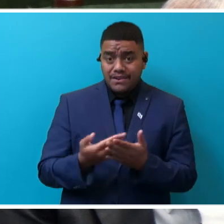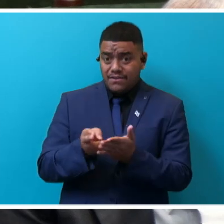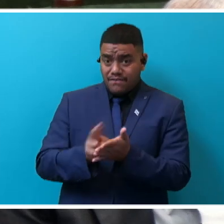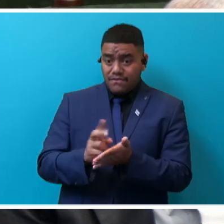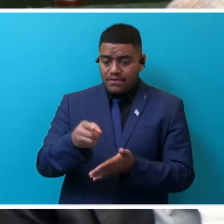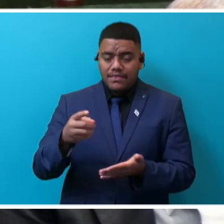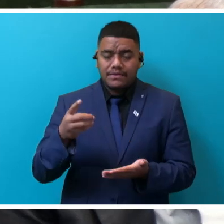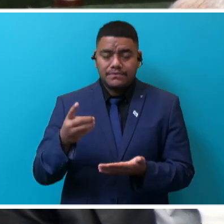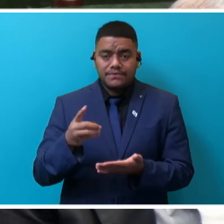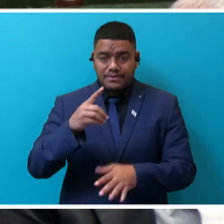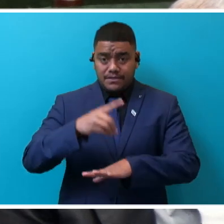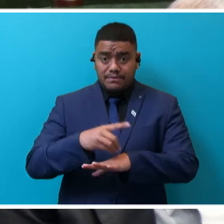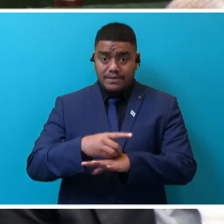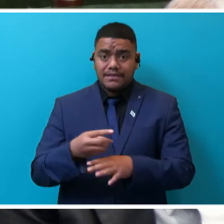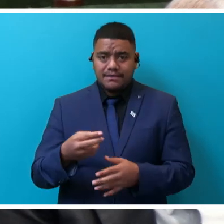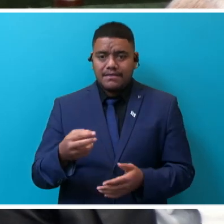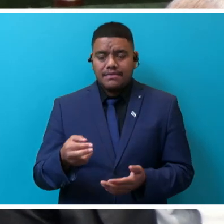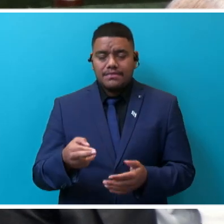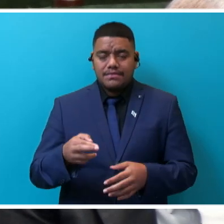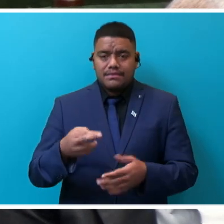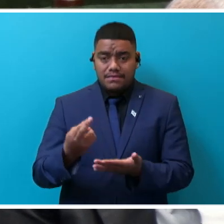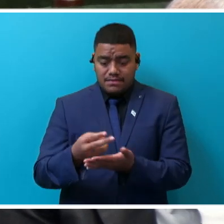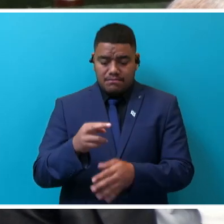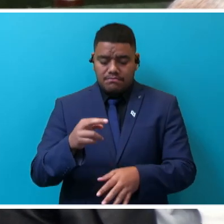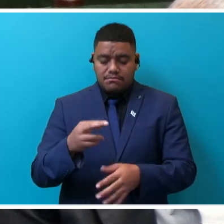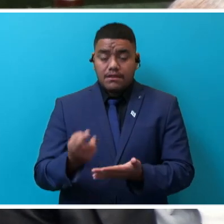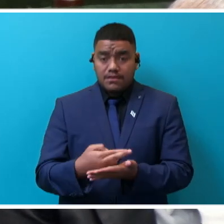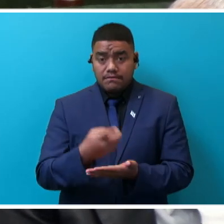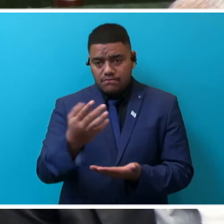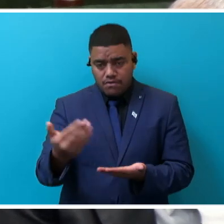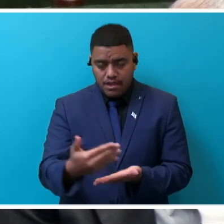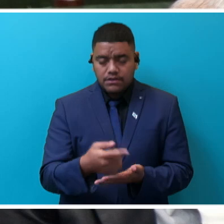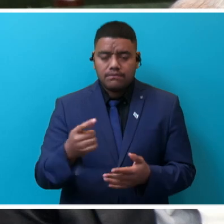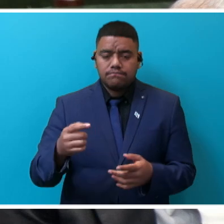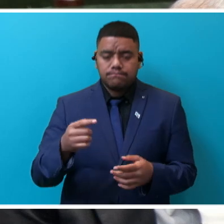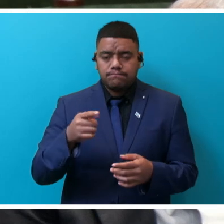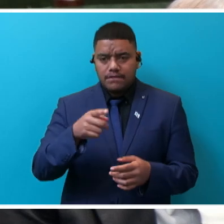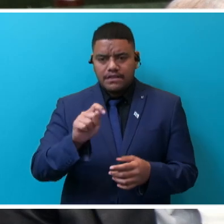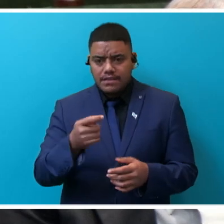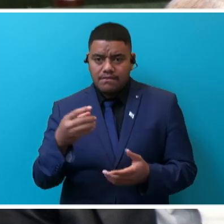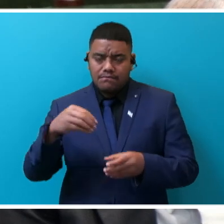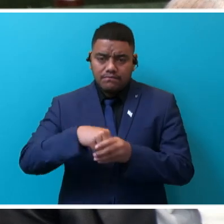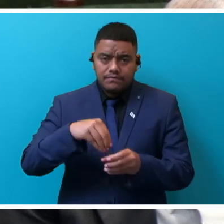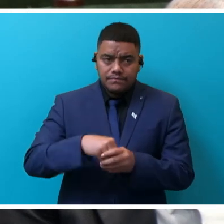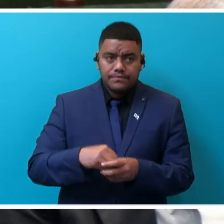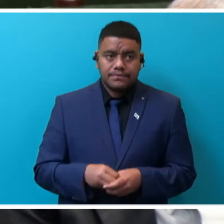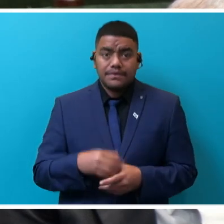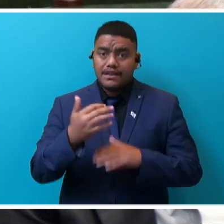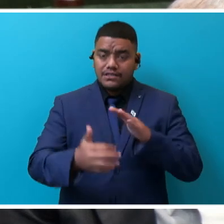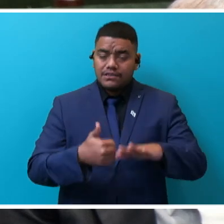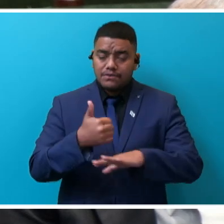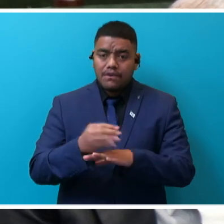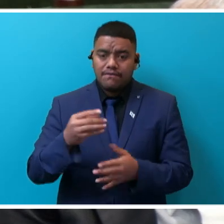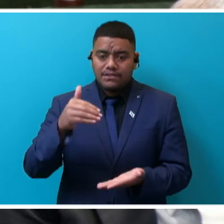disability data collection across government and non-government agencies and provided key recommendations, including establishment of a